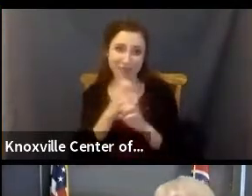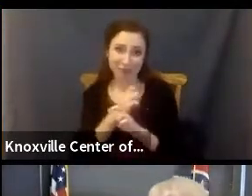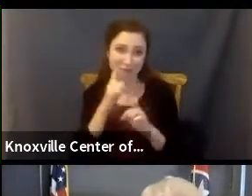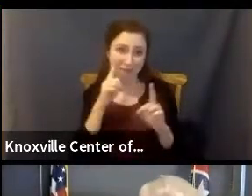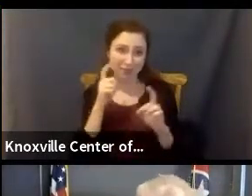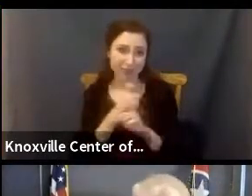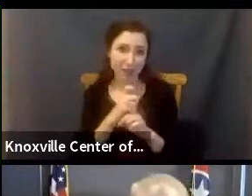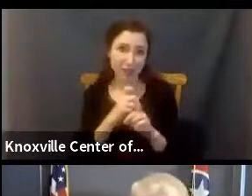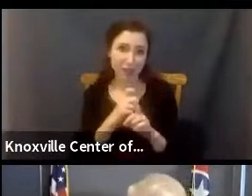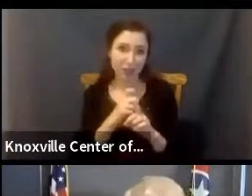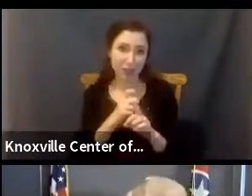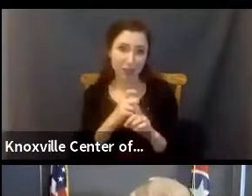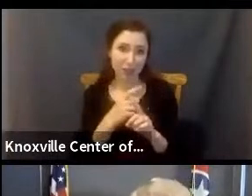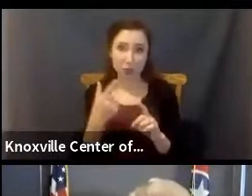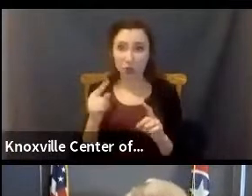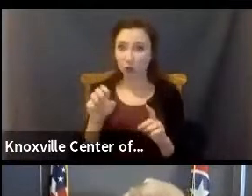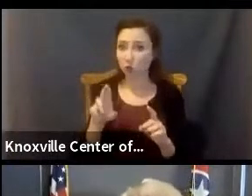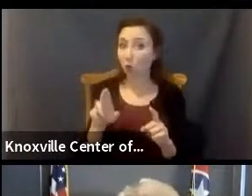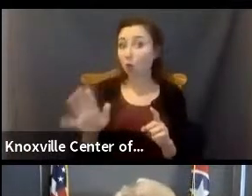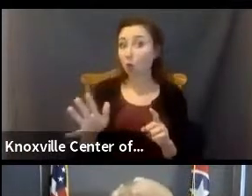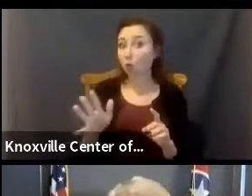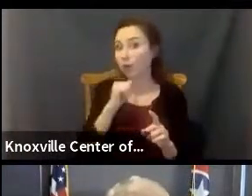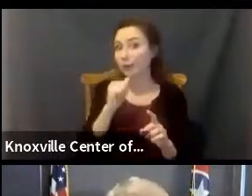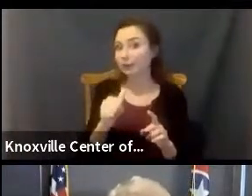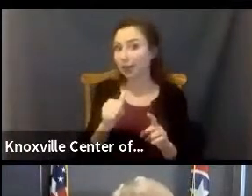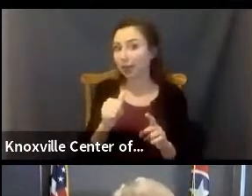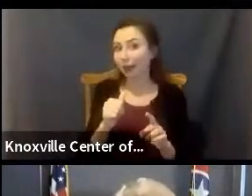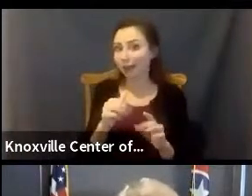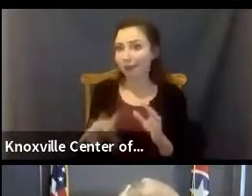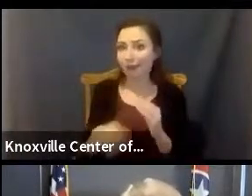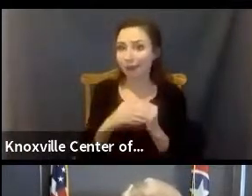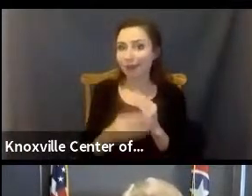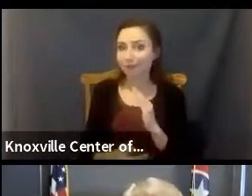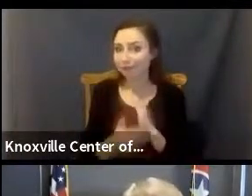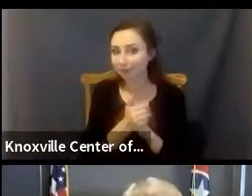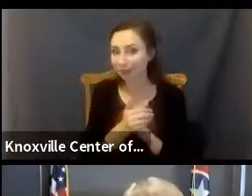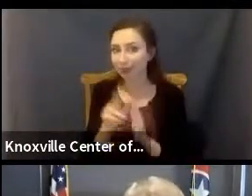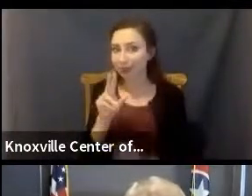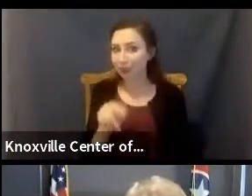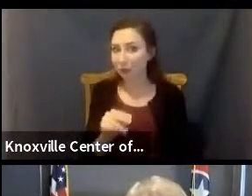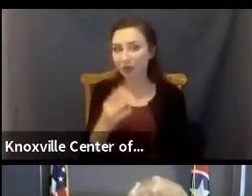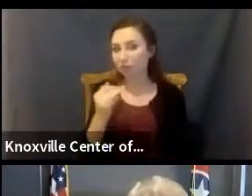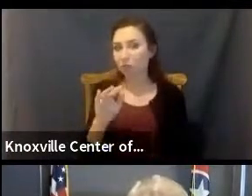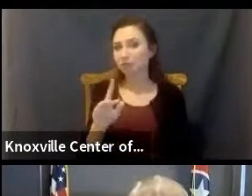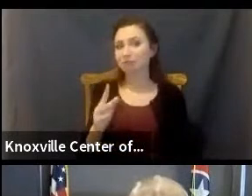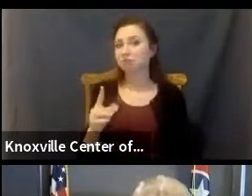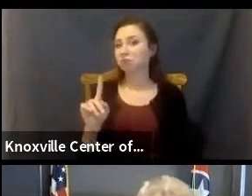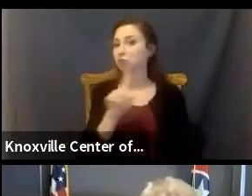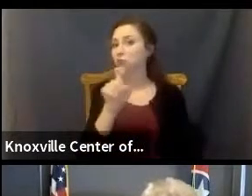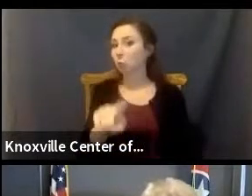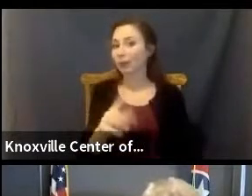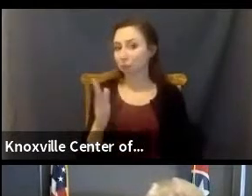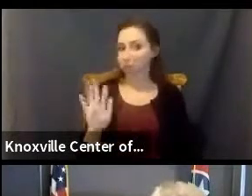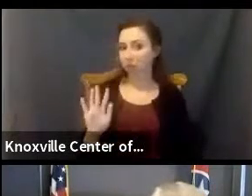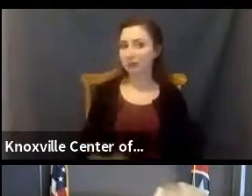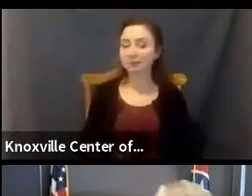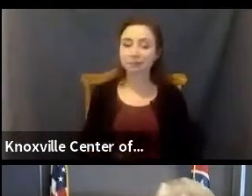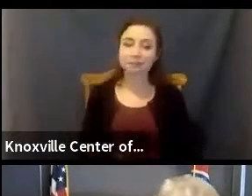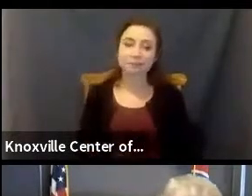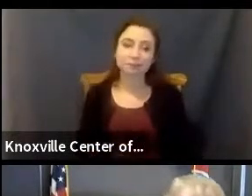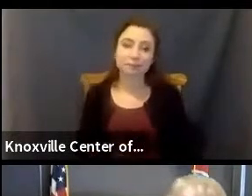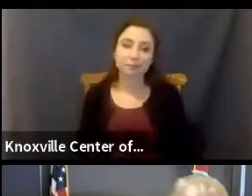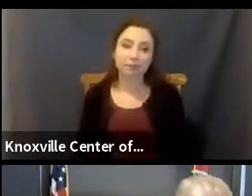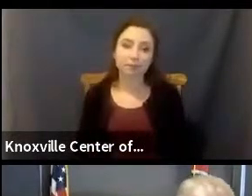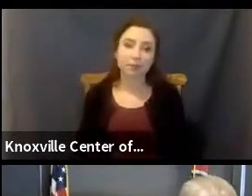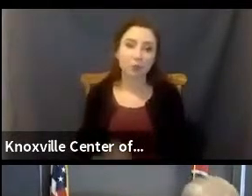I'm not putting that as an amendment. That's a question to the author, to Dr. O'Brien. I agree